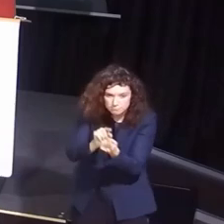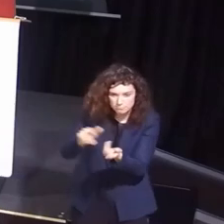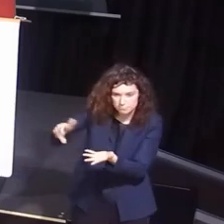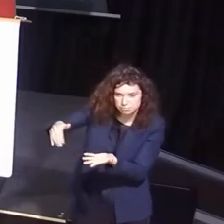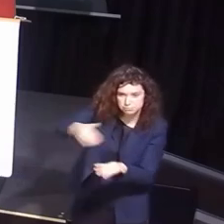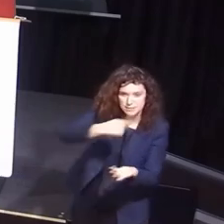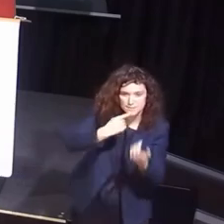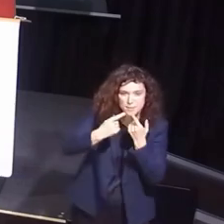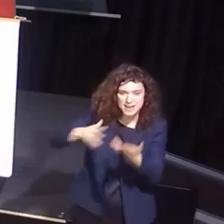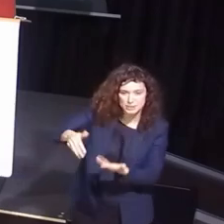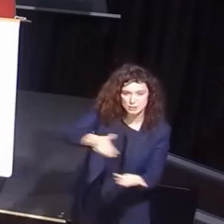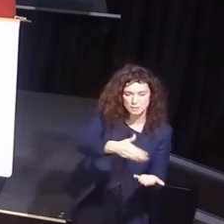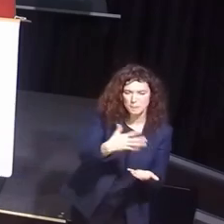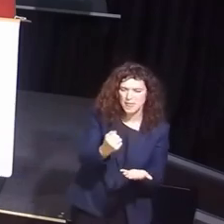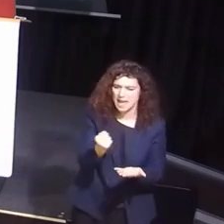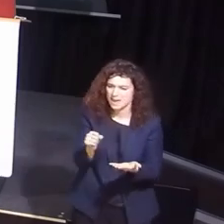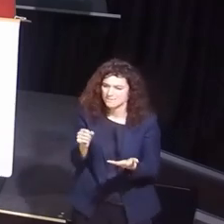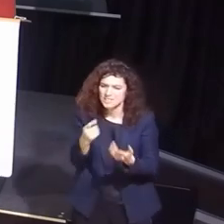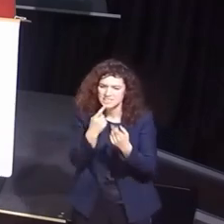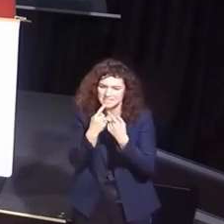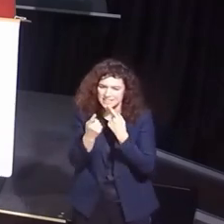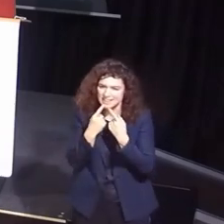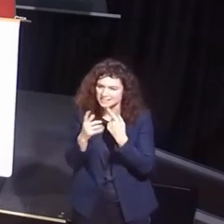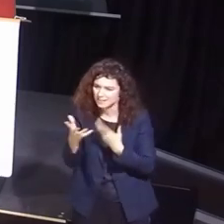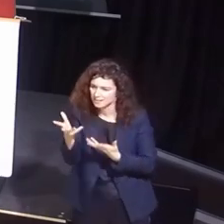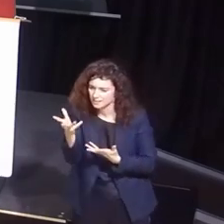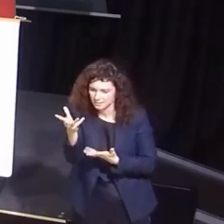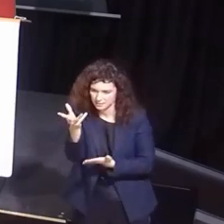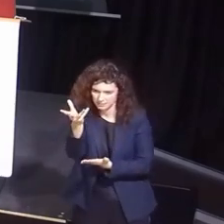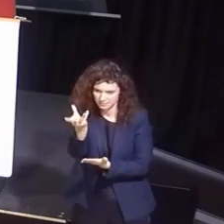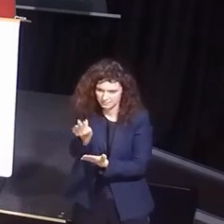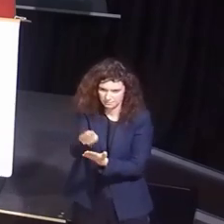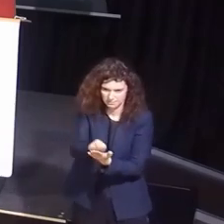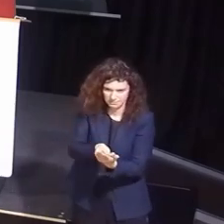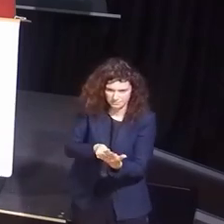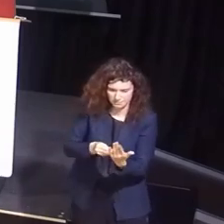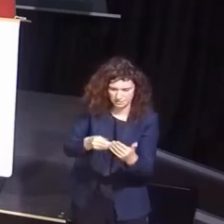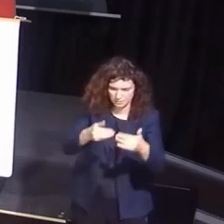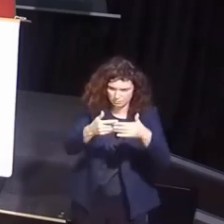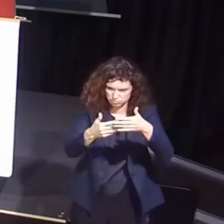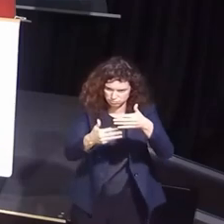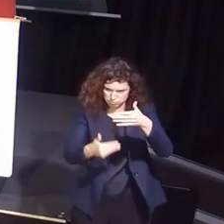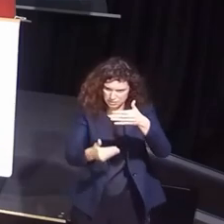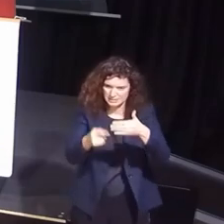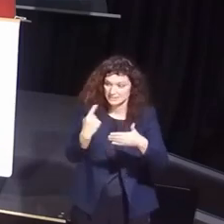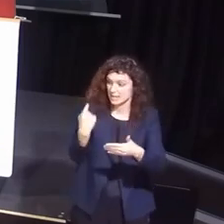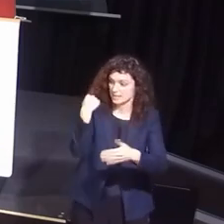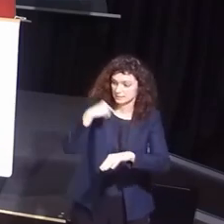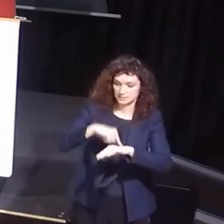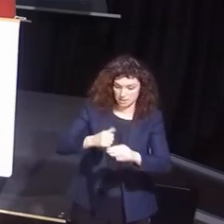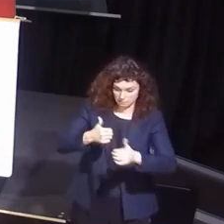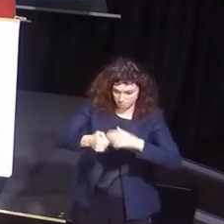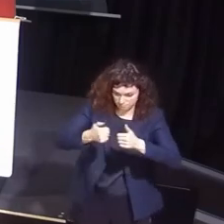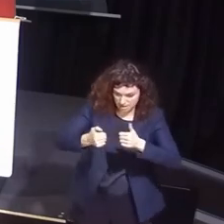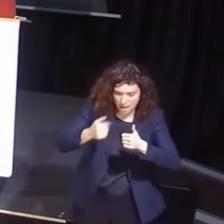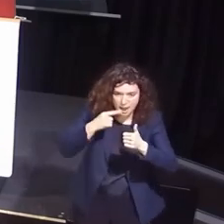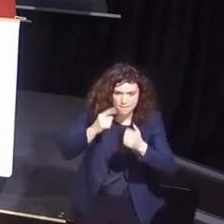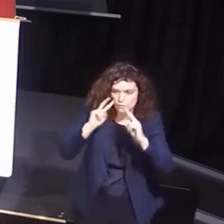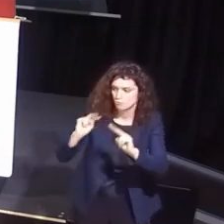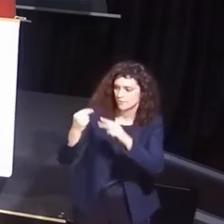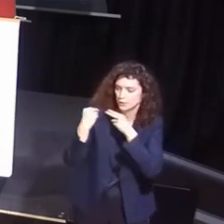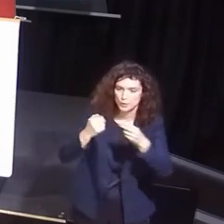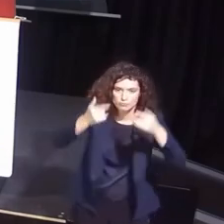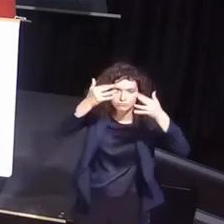paralleled data calculations about where you were at your progress, which is awesome progress indicators to